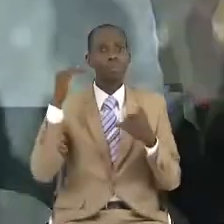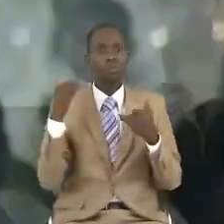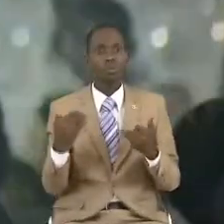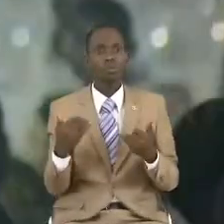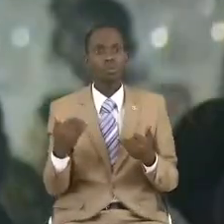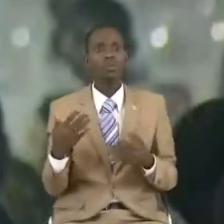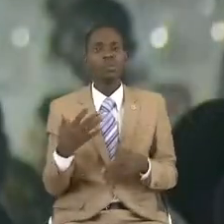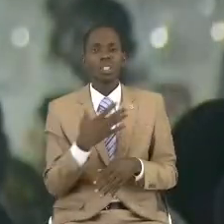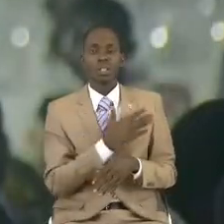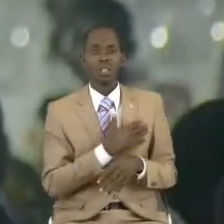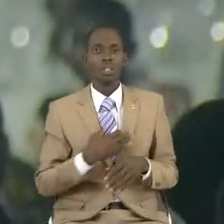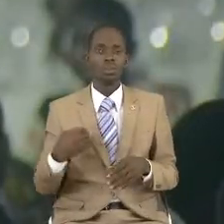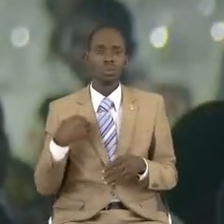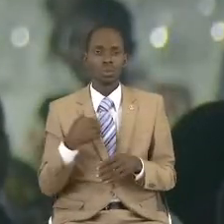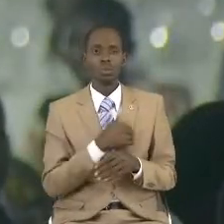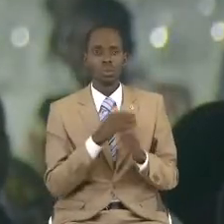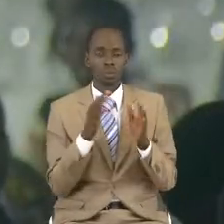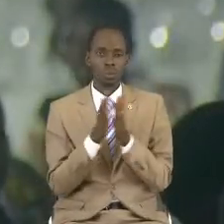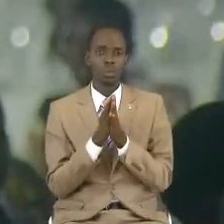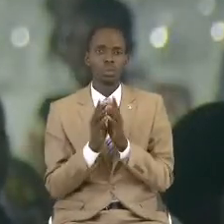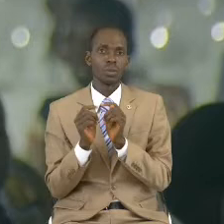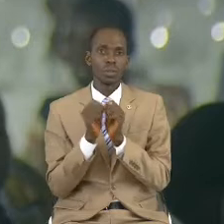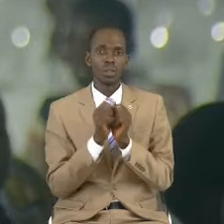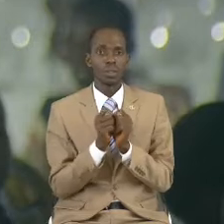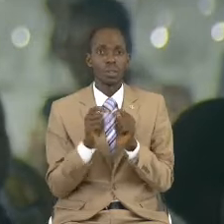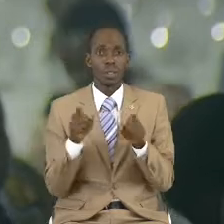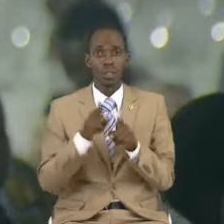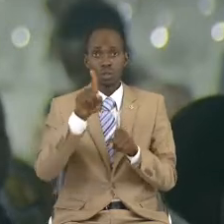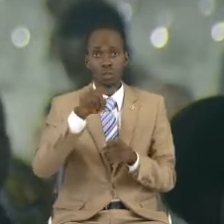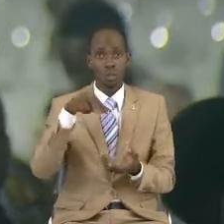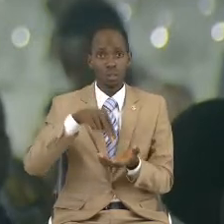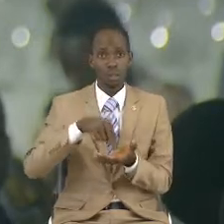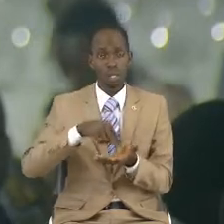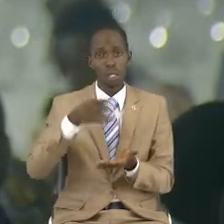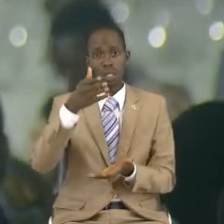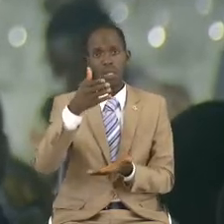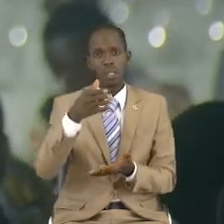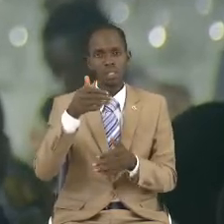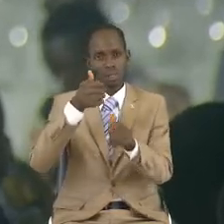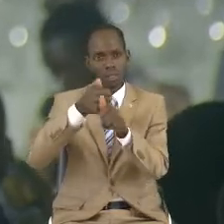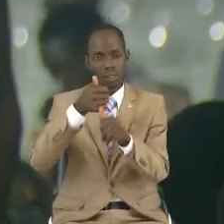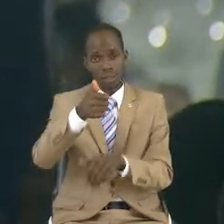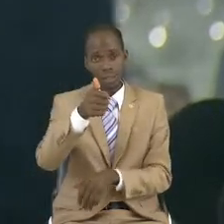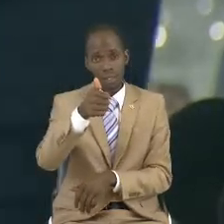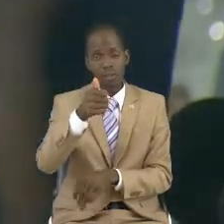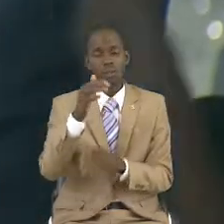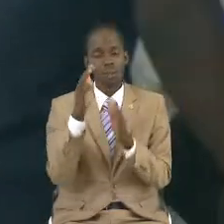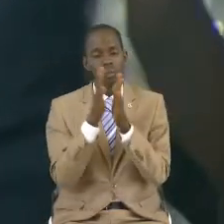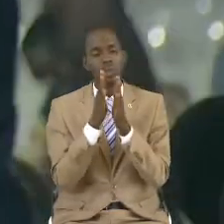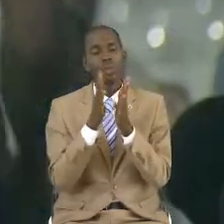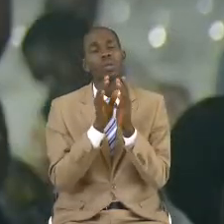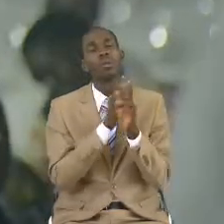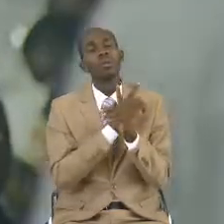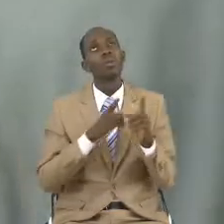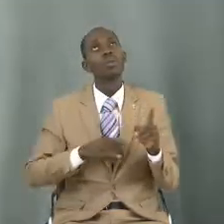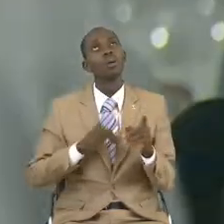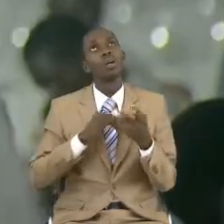together what you're standing up tell the lord oh lord i come in all sincerity